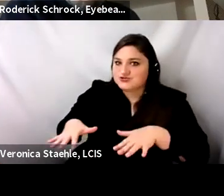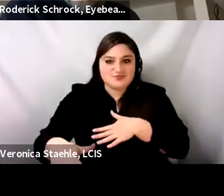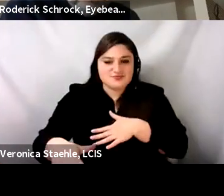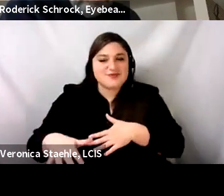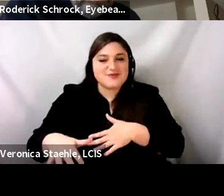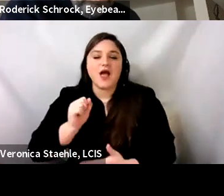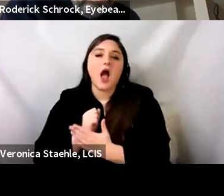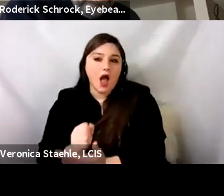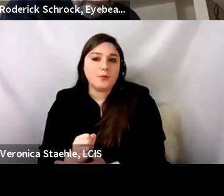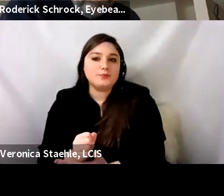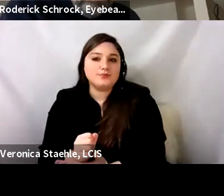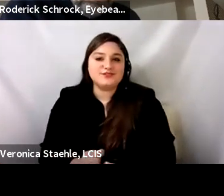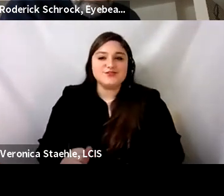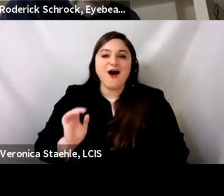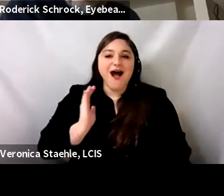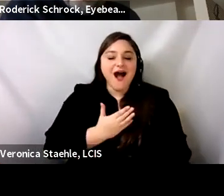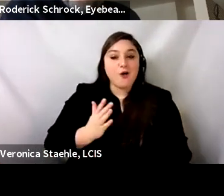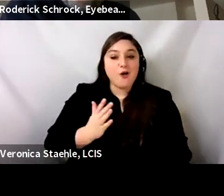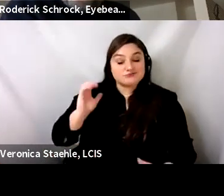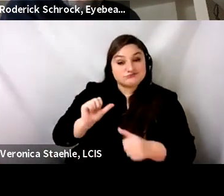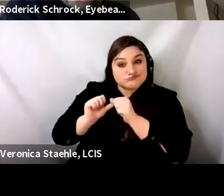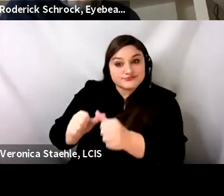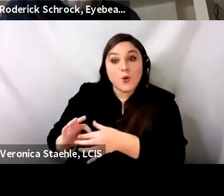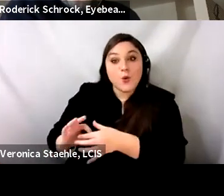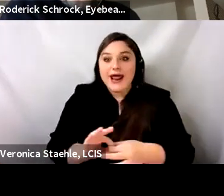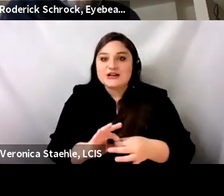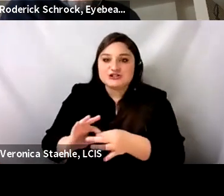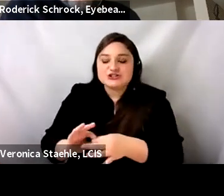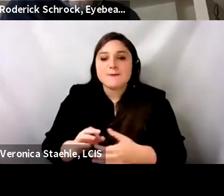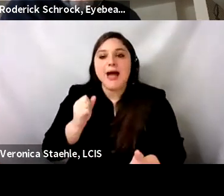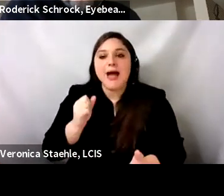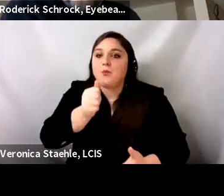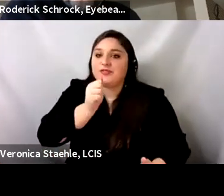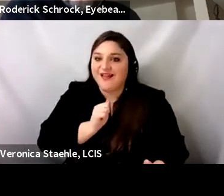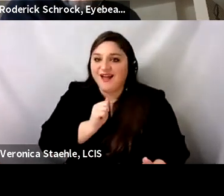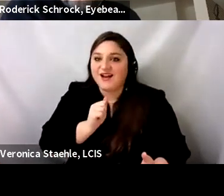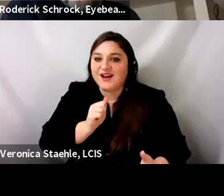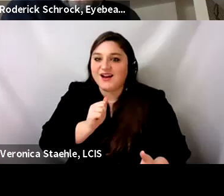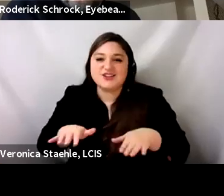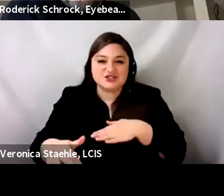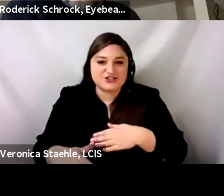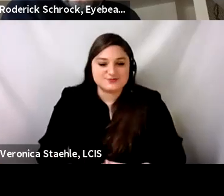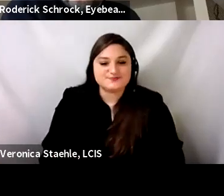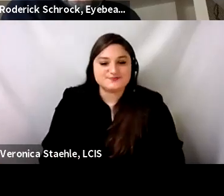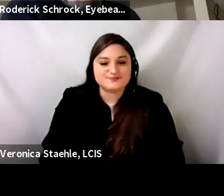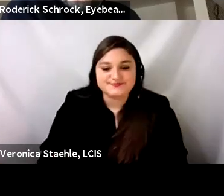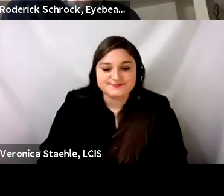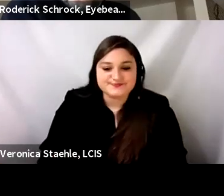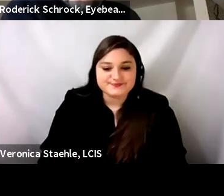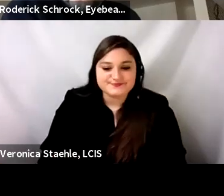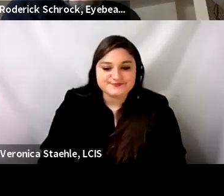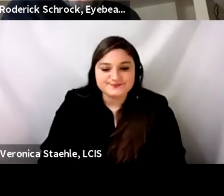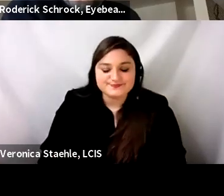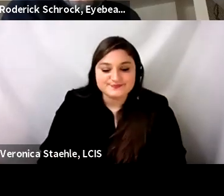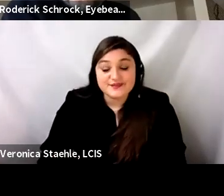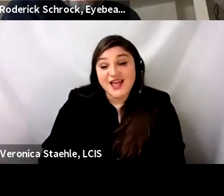relationship or existence. So I just wanted to start by saying that I think the takeaway for all nonprofits here in this is, in